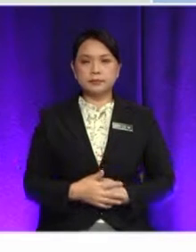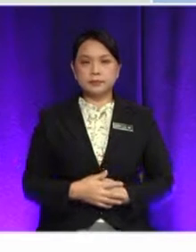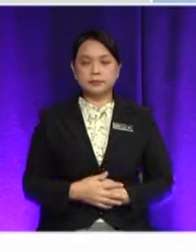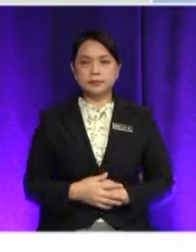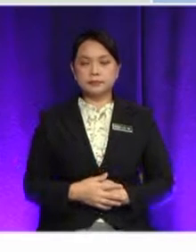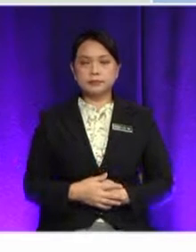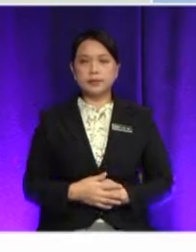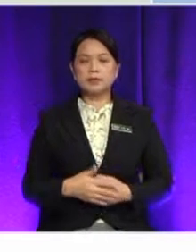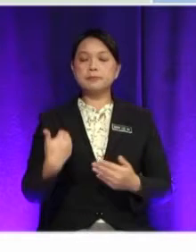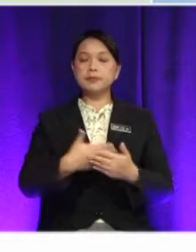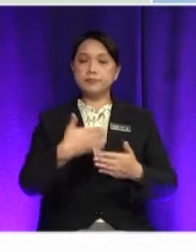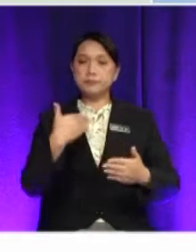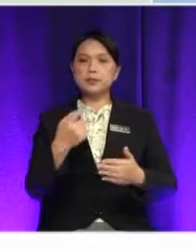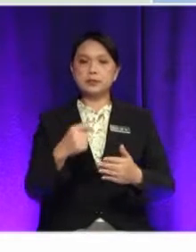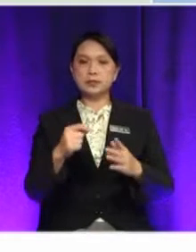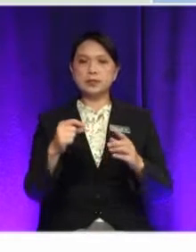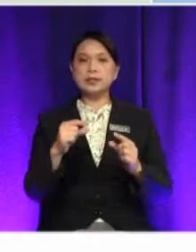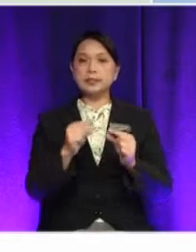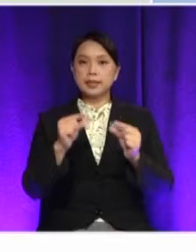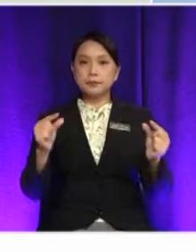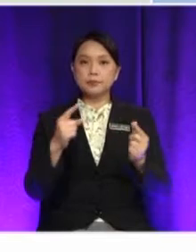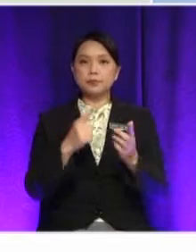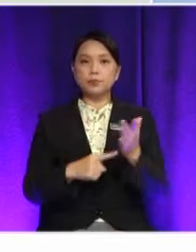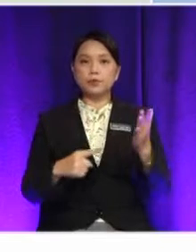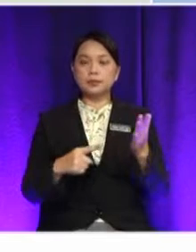Before the gap. Before the gap. And what can that be?